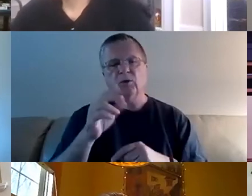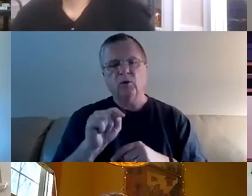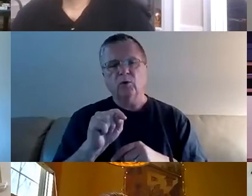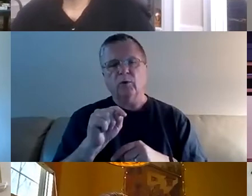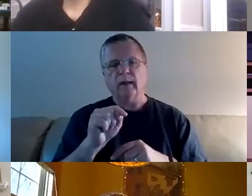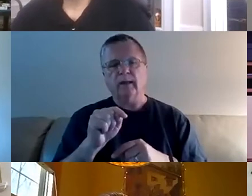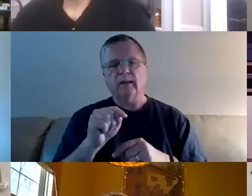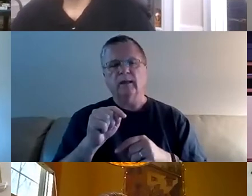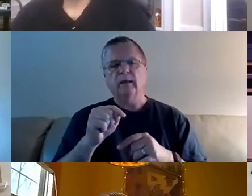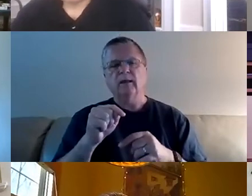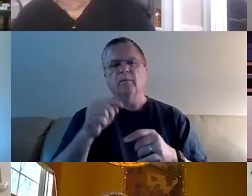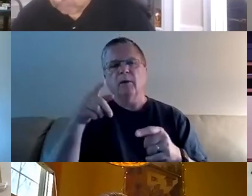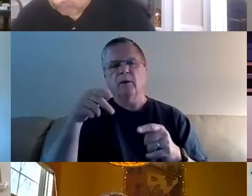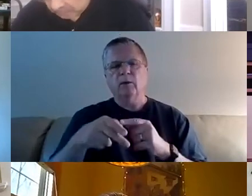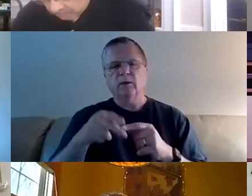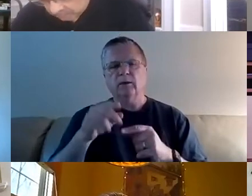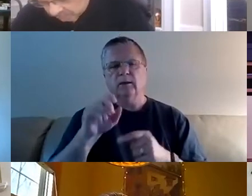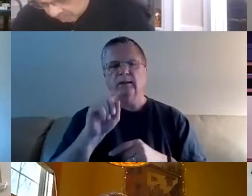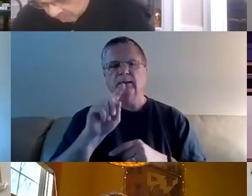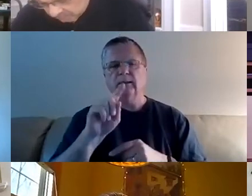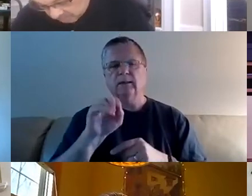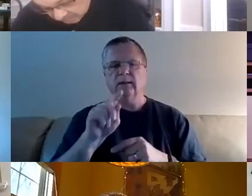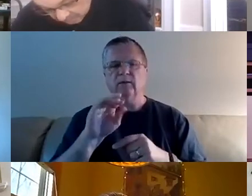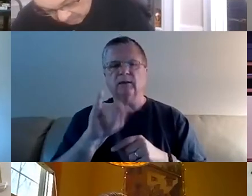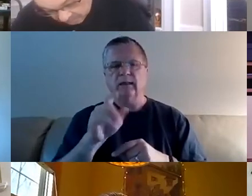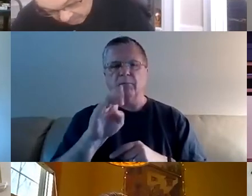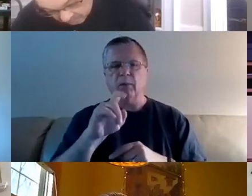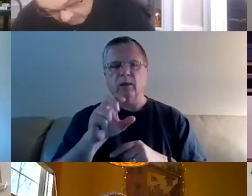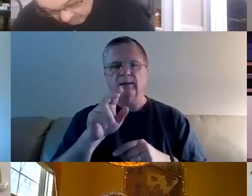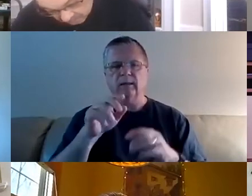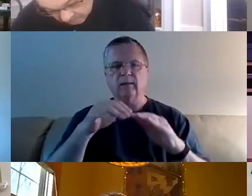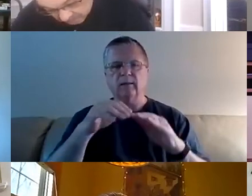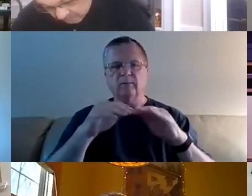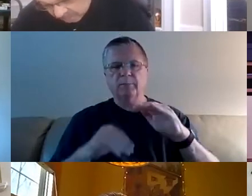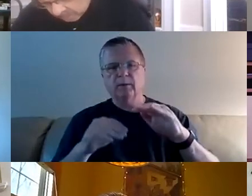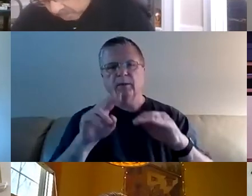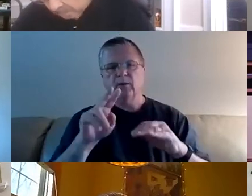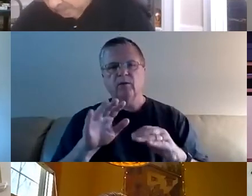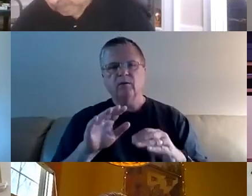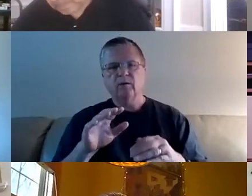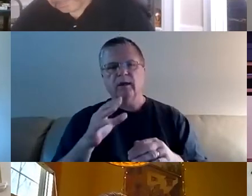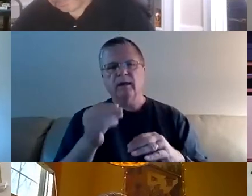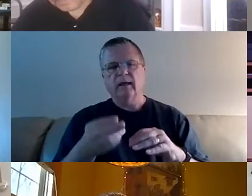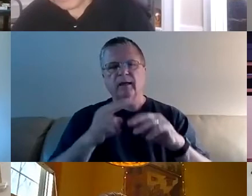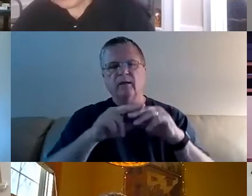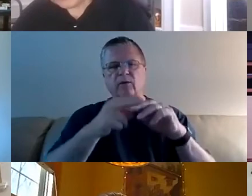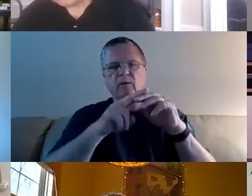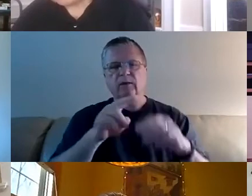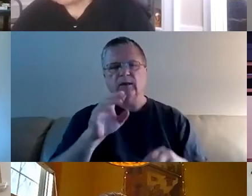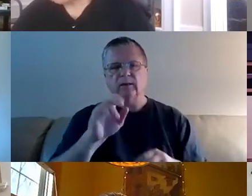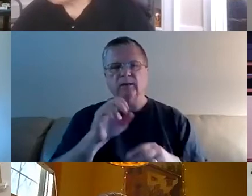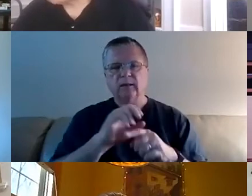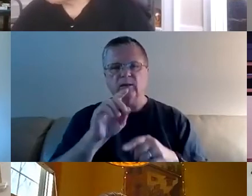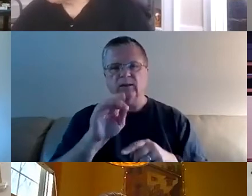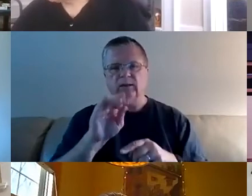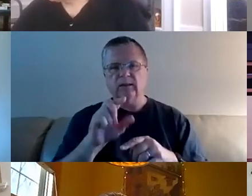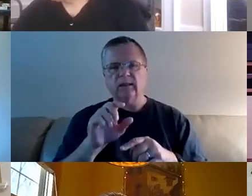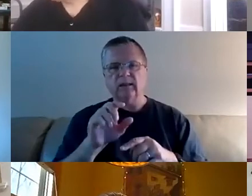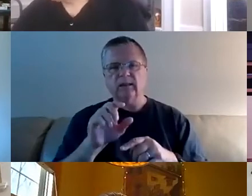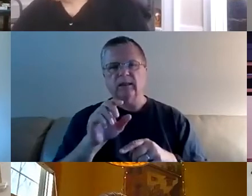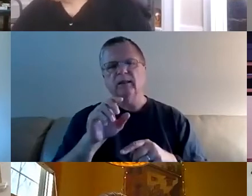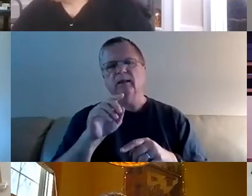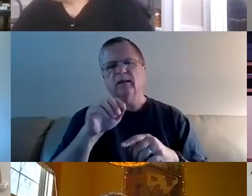City Boxing by $2,500 and increasing Steel City Boxing Association and Spring Hill